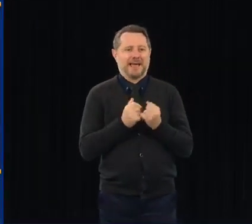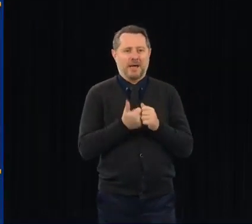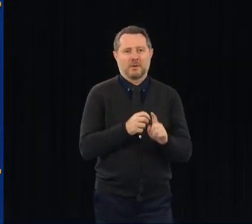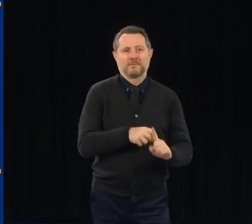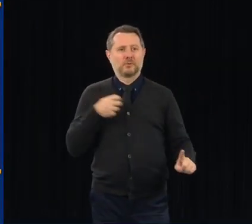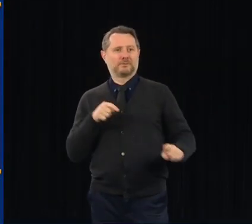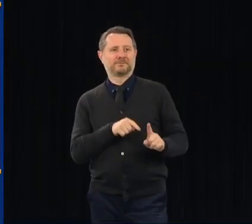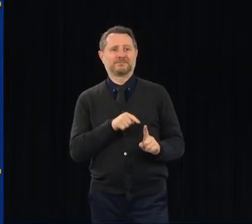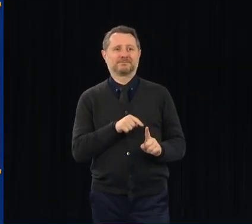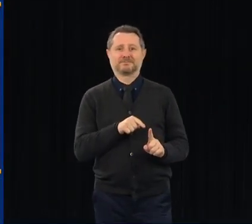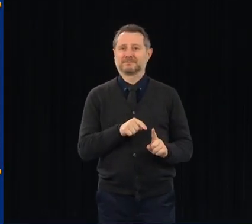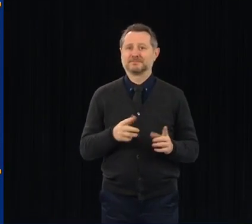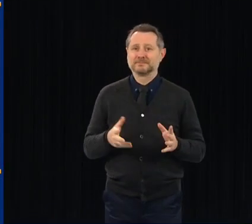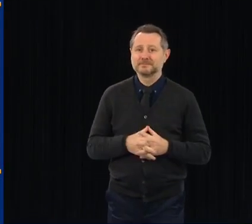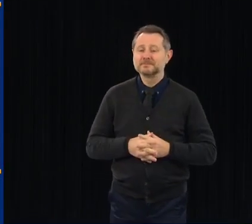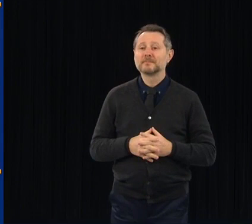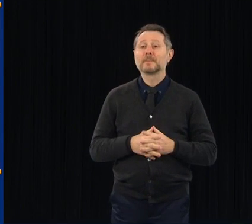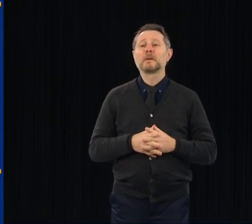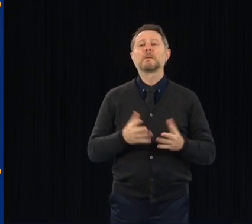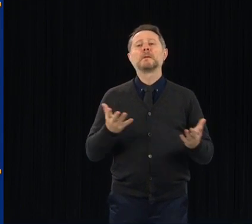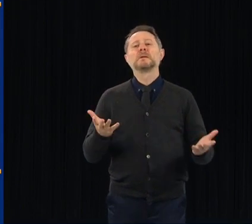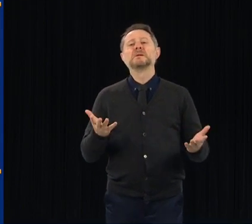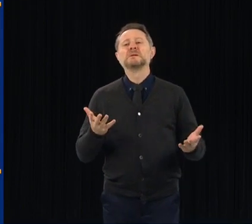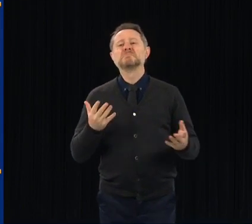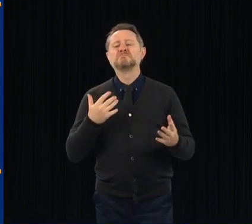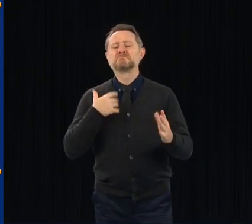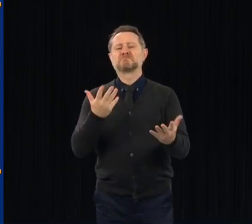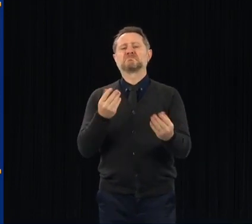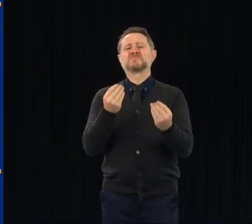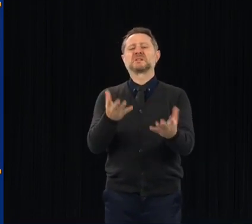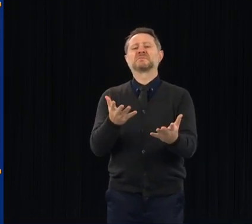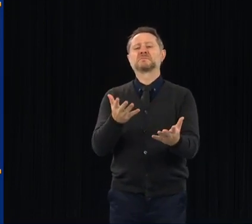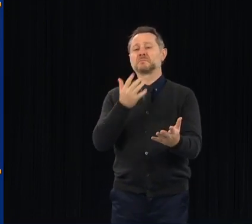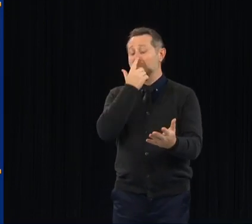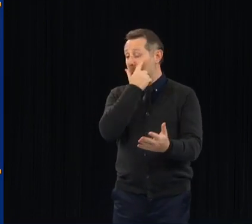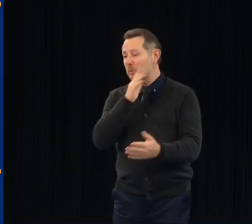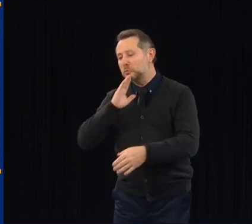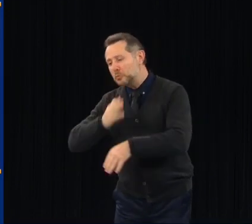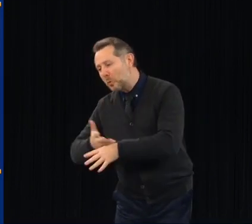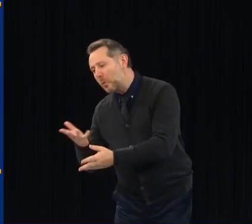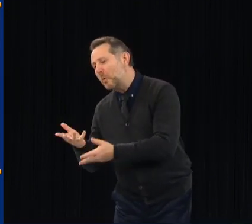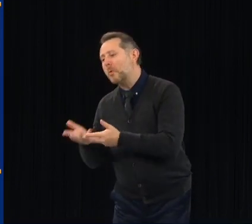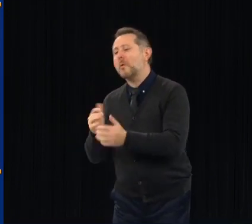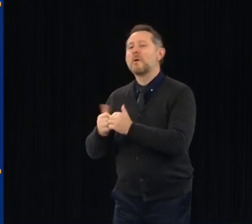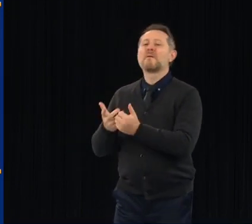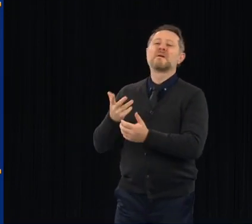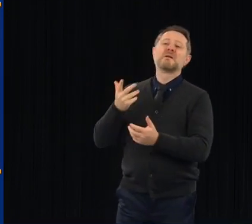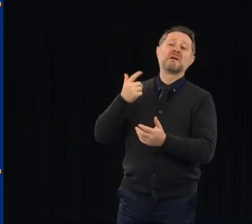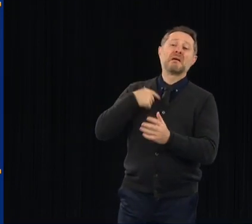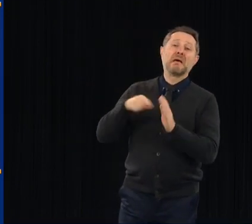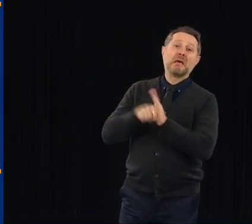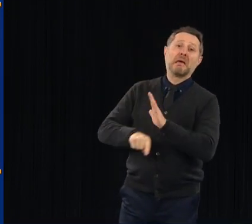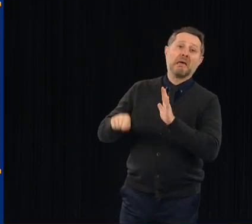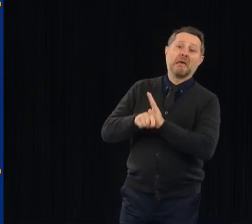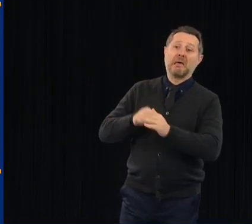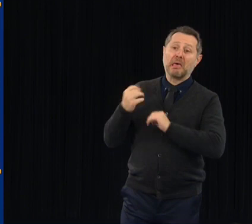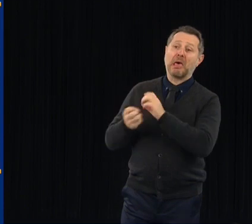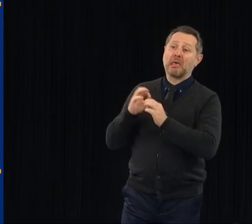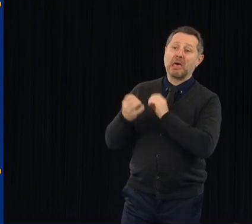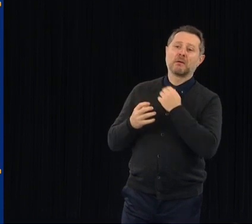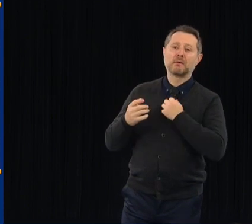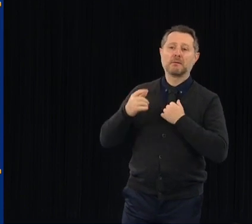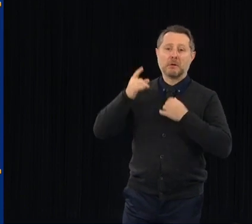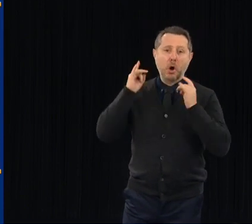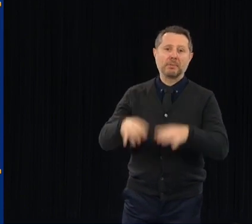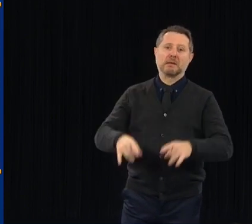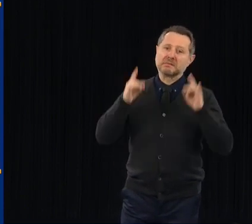whole situation is also important. I challenged my daughters. This is terrible. This is terrible. This is terrible. This is terrible. I've been saying it's terrible. It's